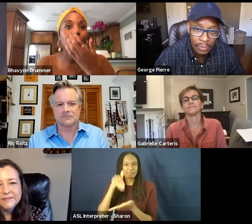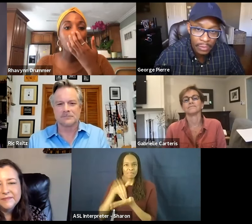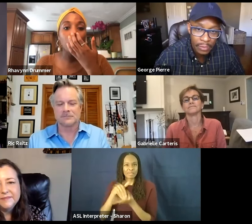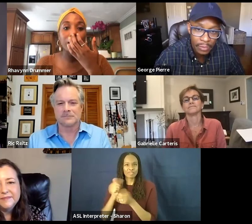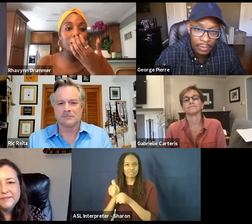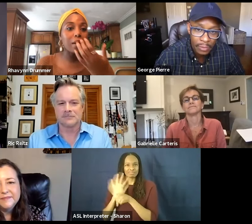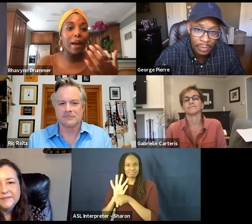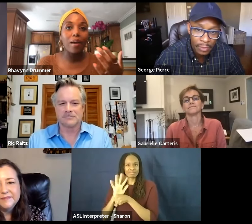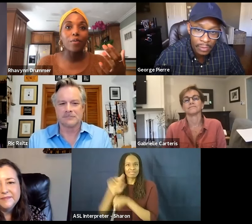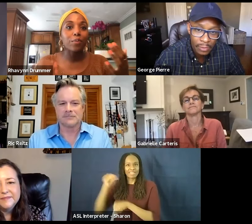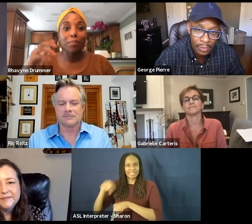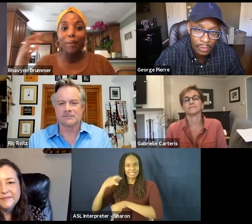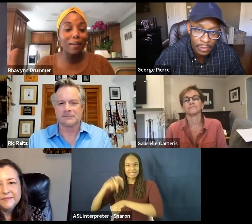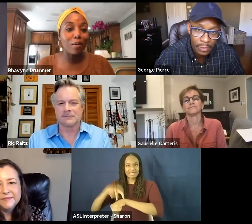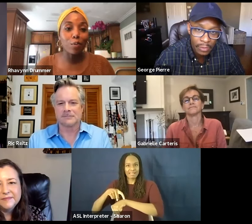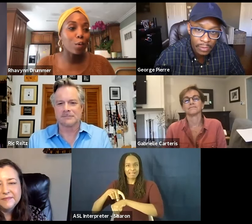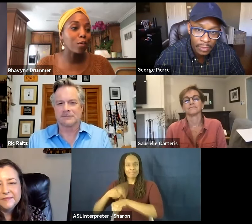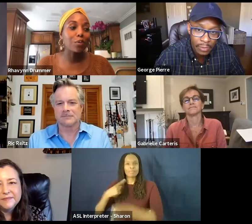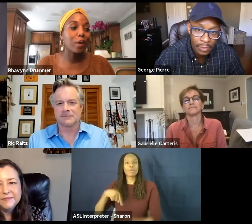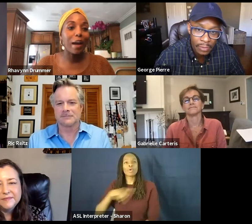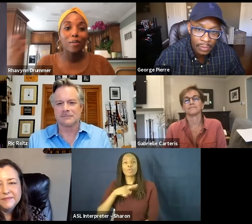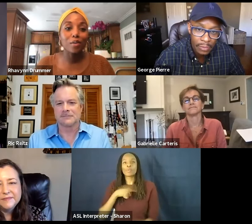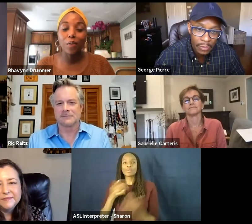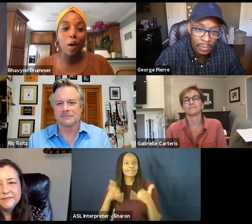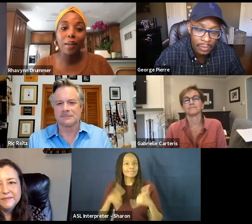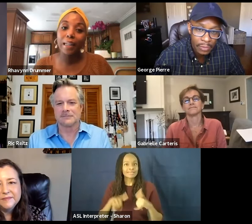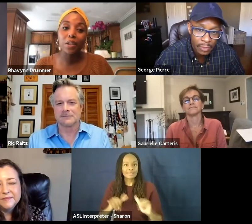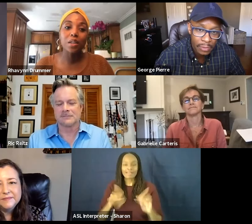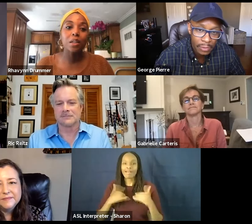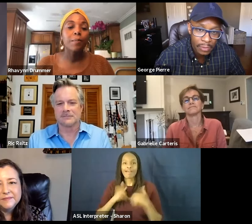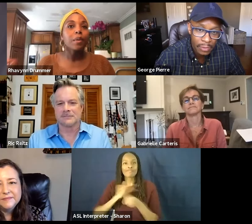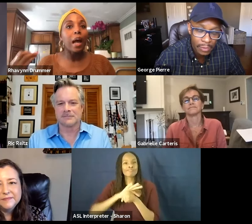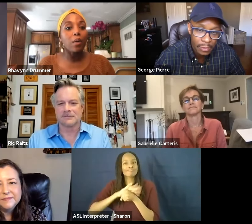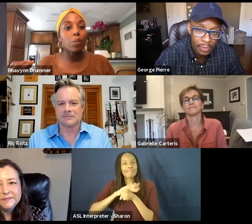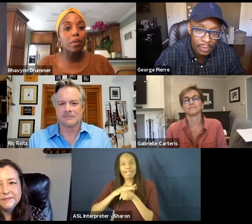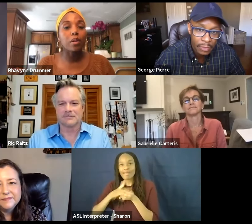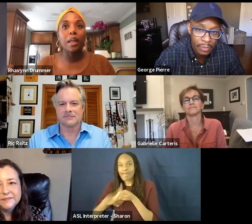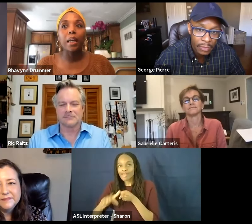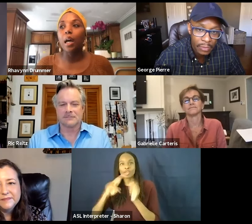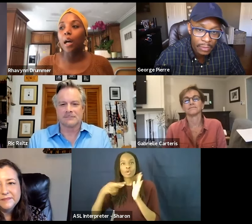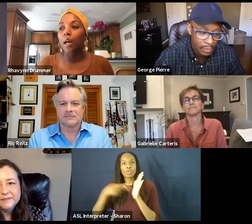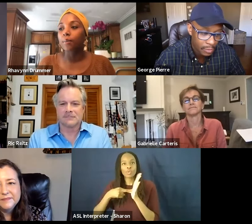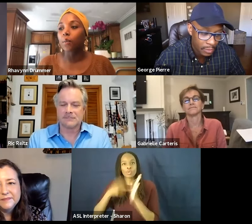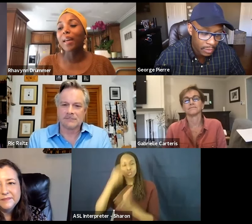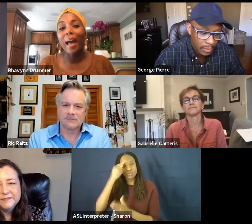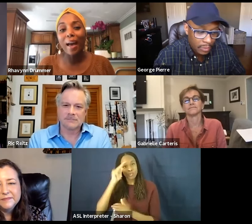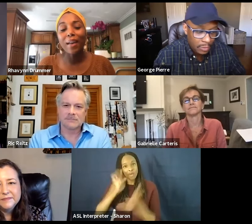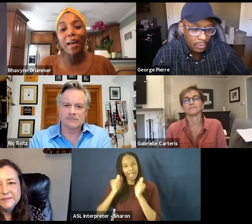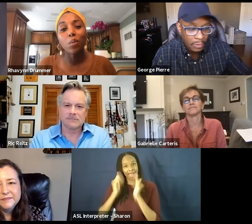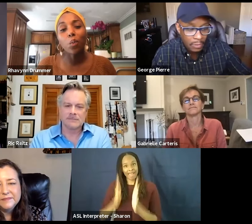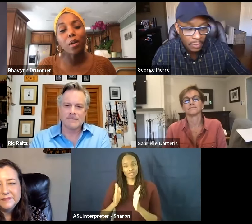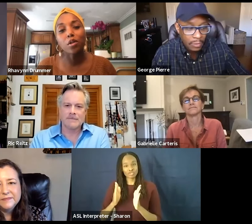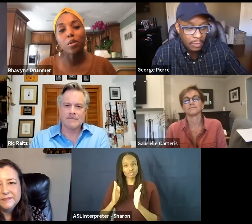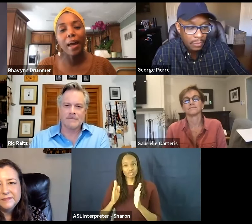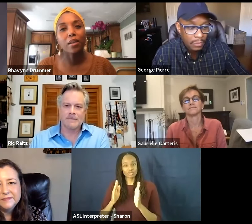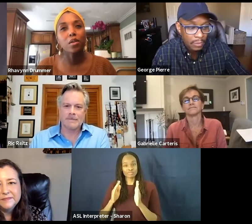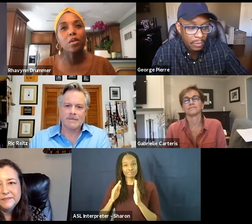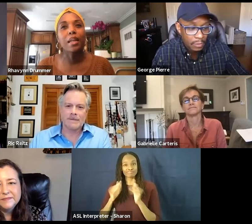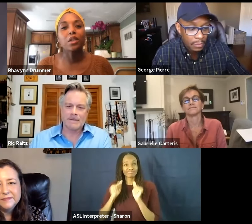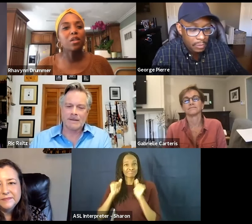time. We still have plenty of roles for actors of all ages. I will say we have had one or